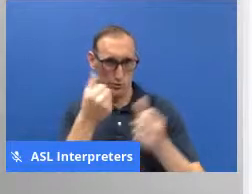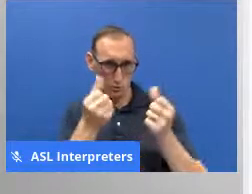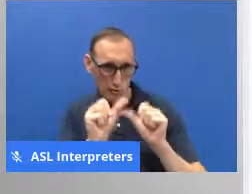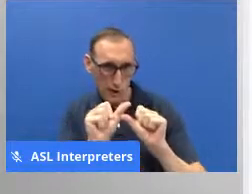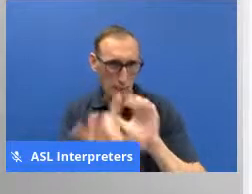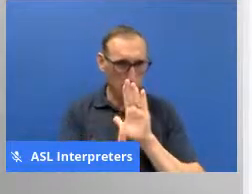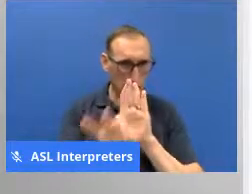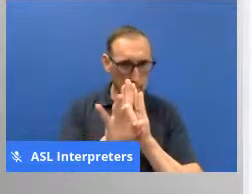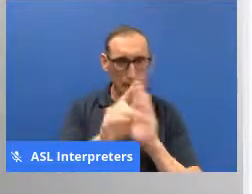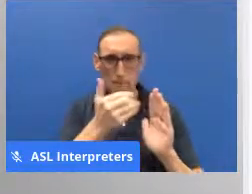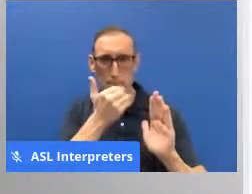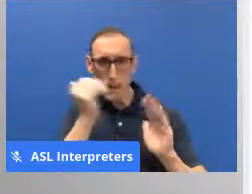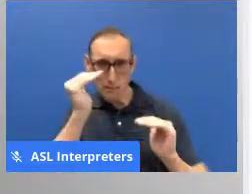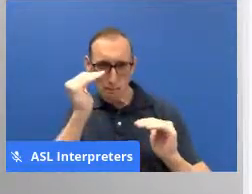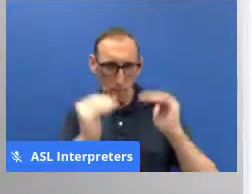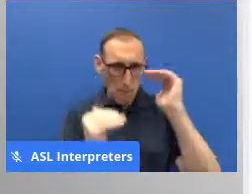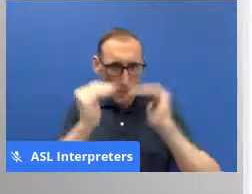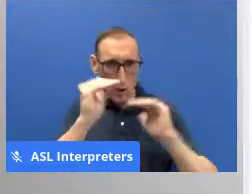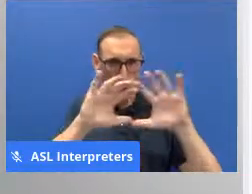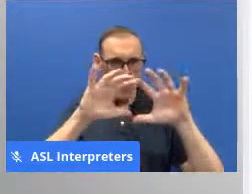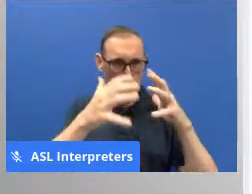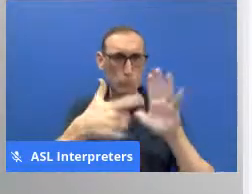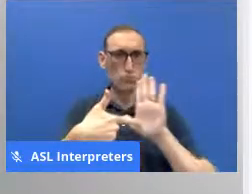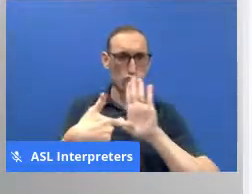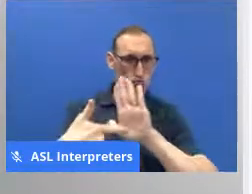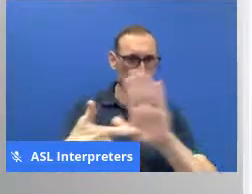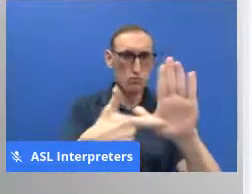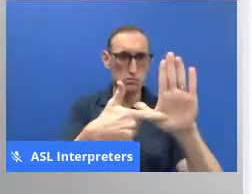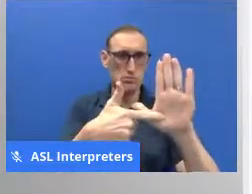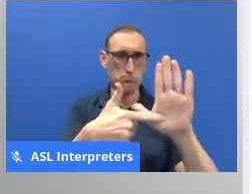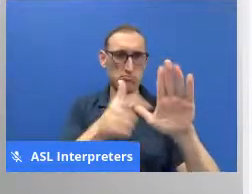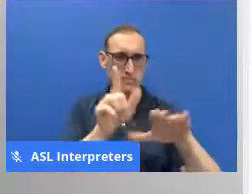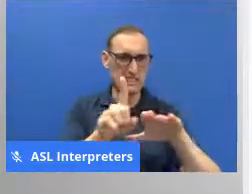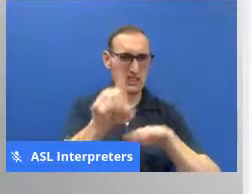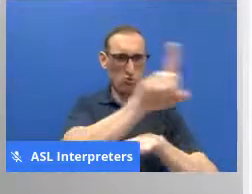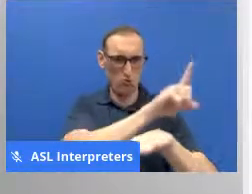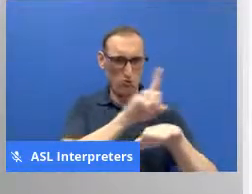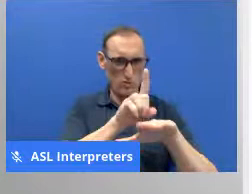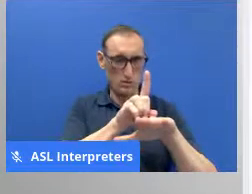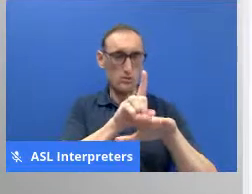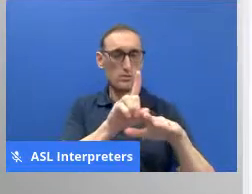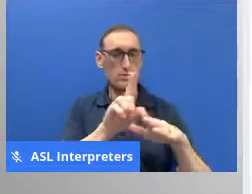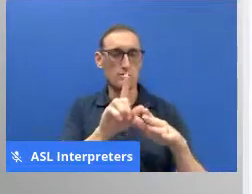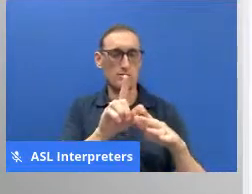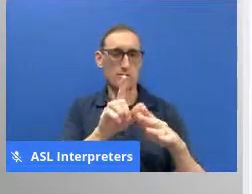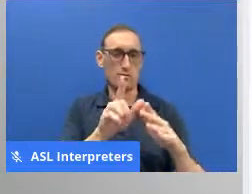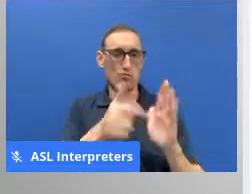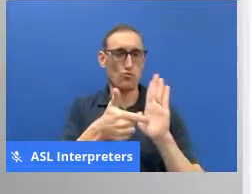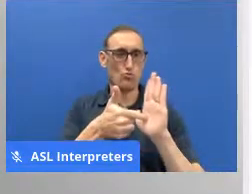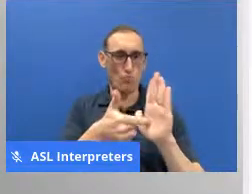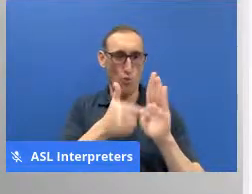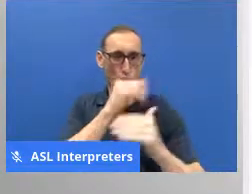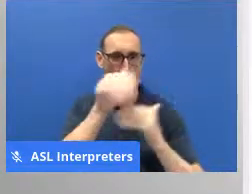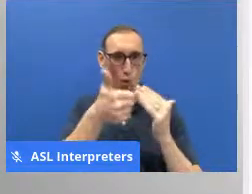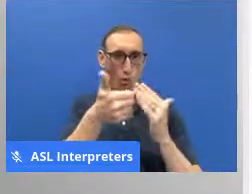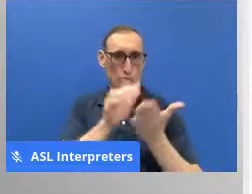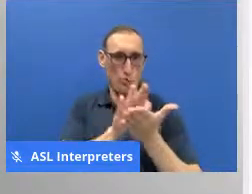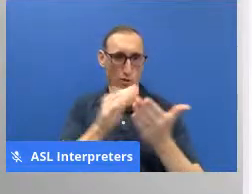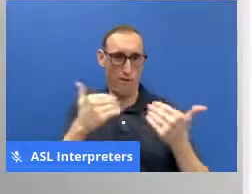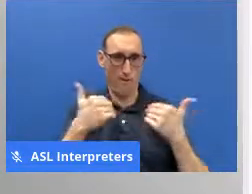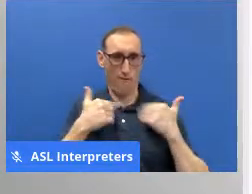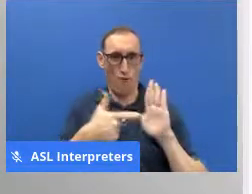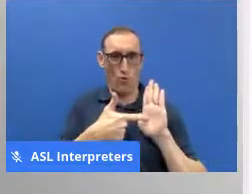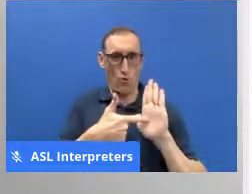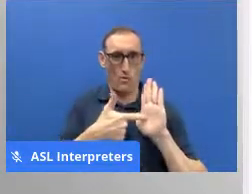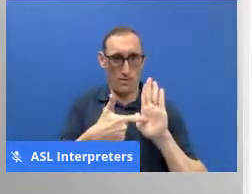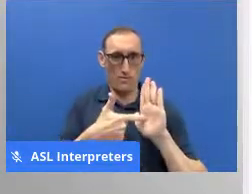that's representative of the district, and so that all schools had a representation of voice at the table